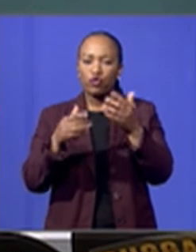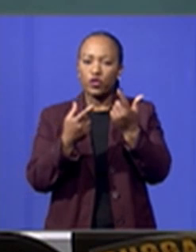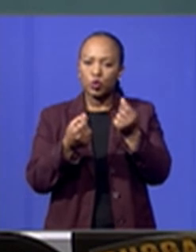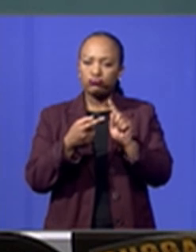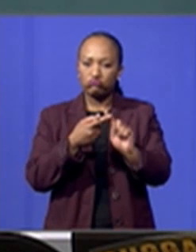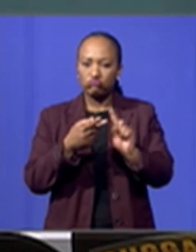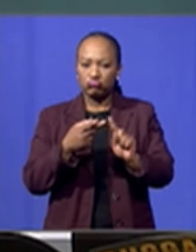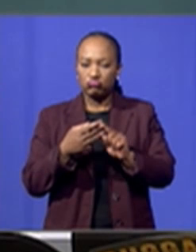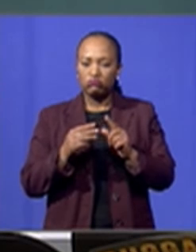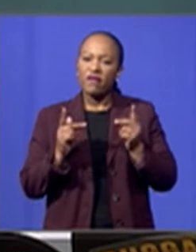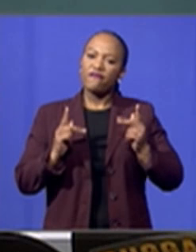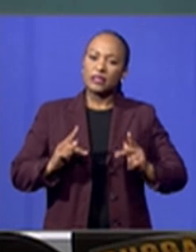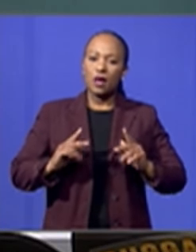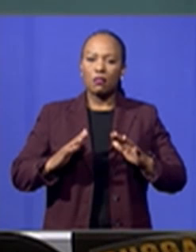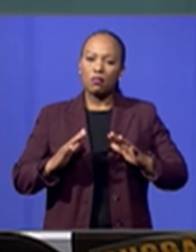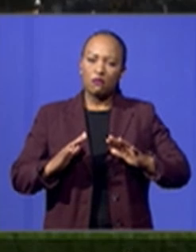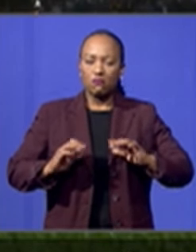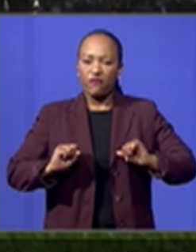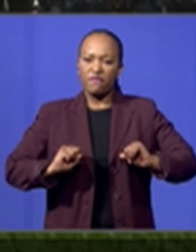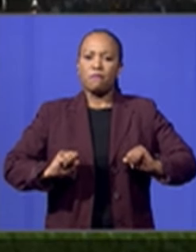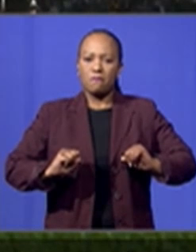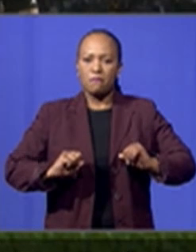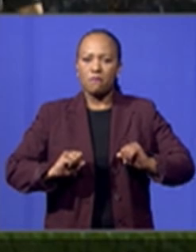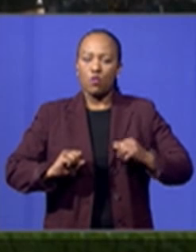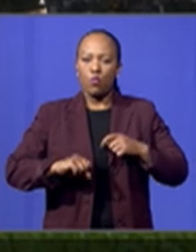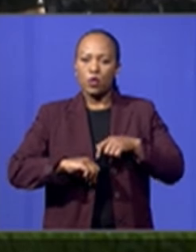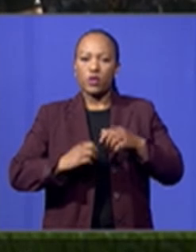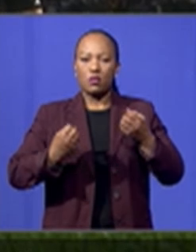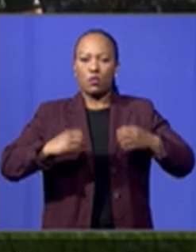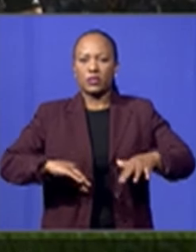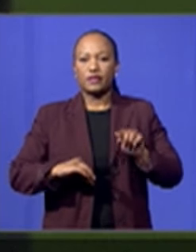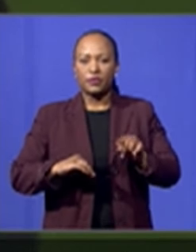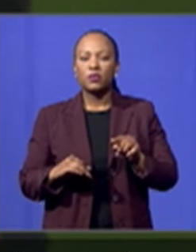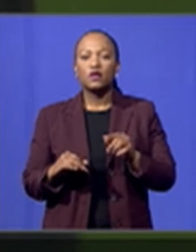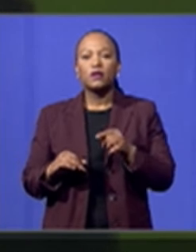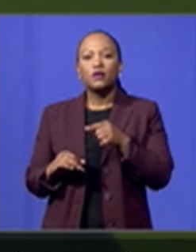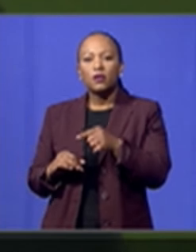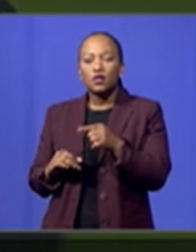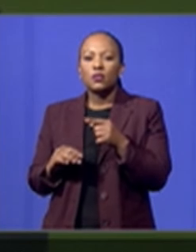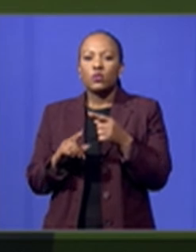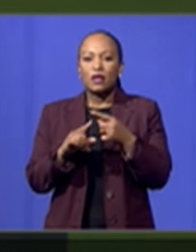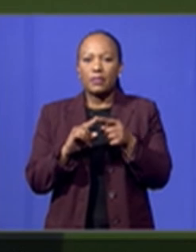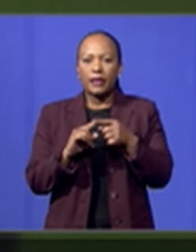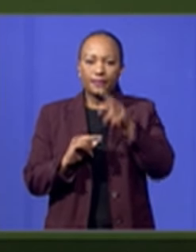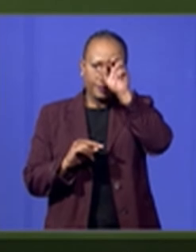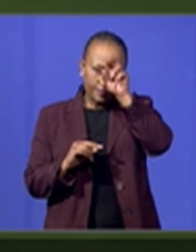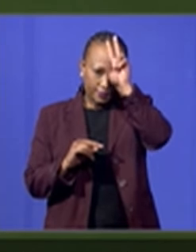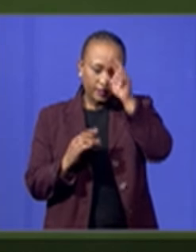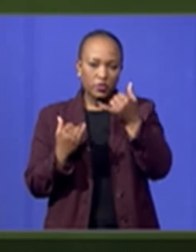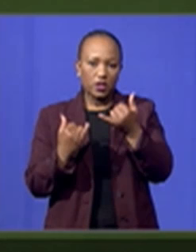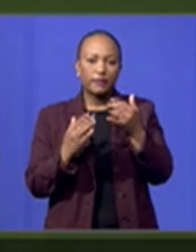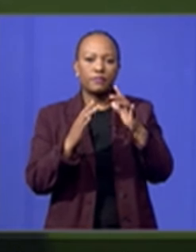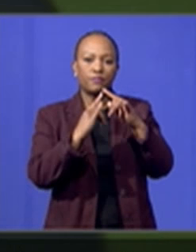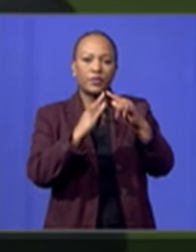that brutality or that physicality stays within the laws. Mo go tsa metshameko kampa ya Springbok e feditse letsatsi le lengwe go